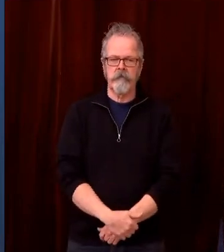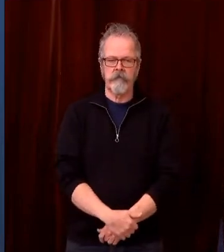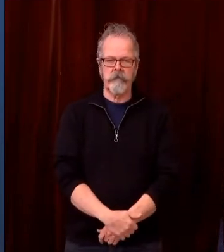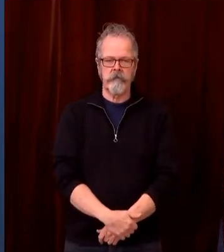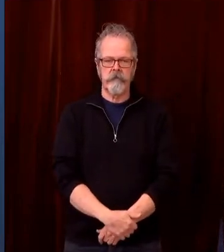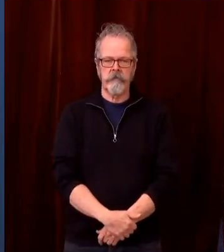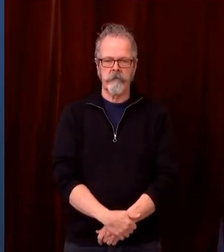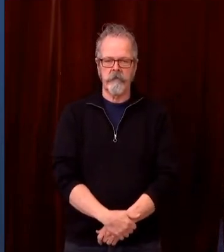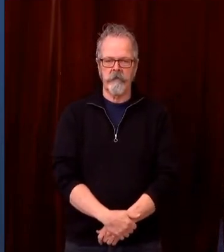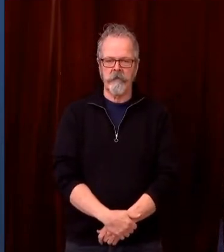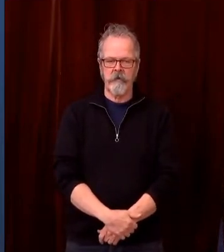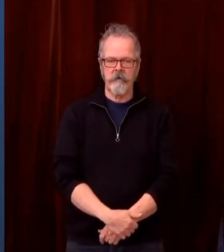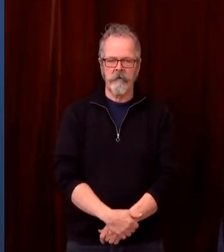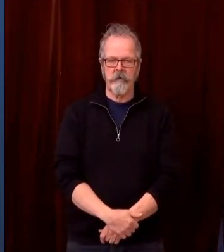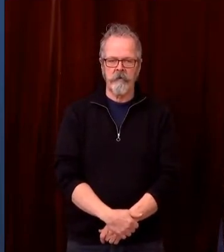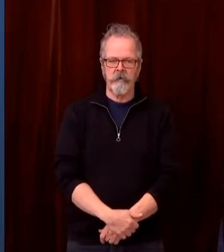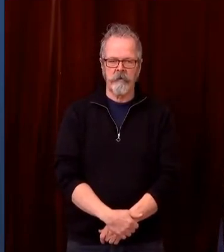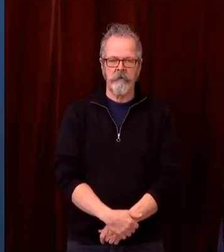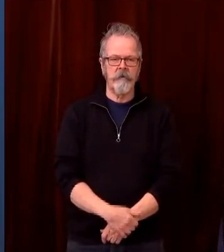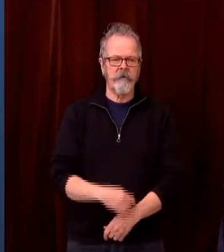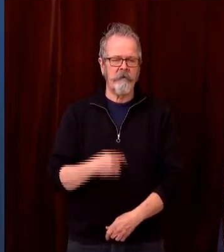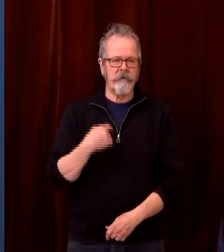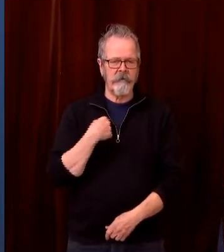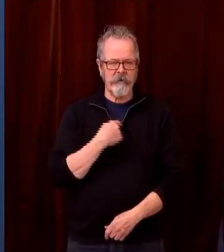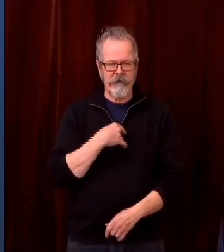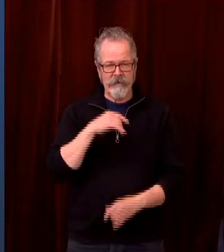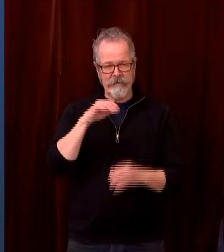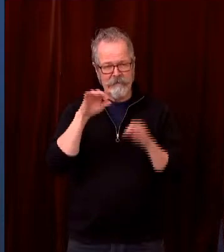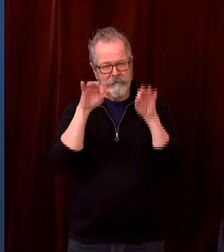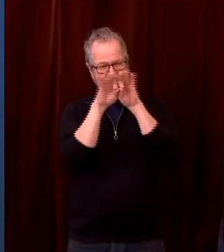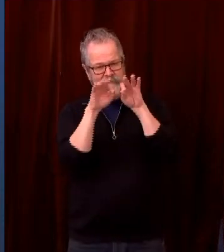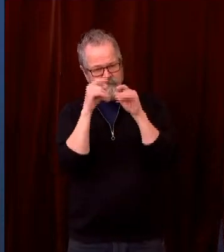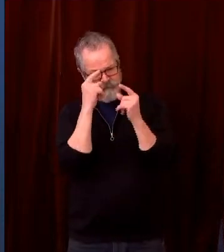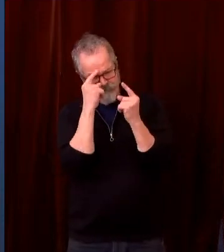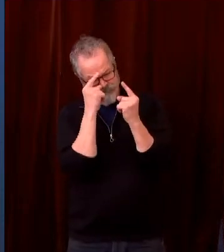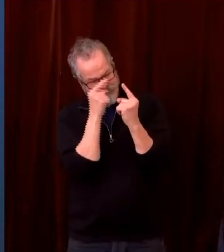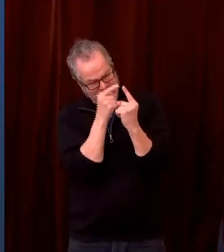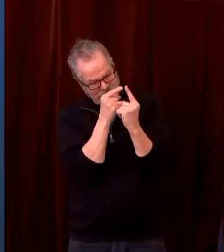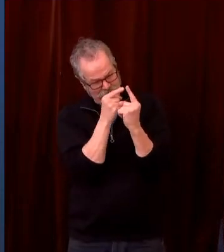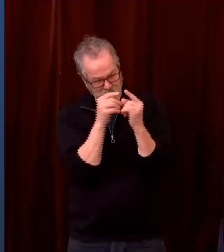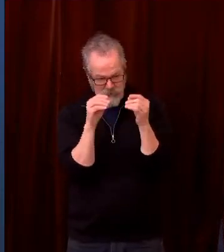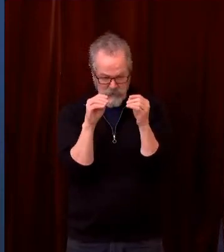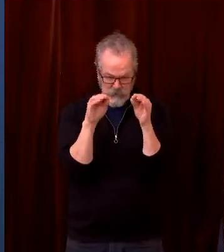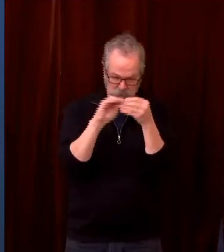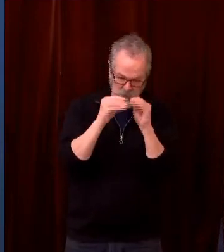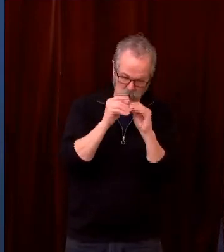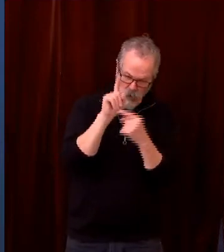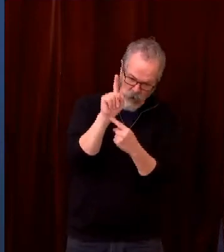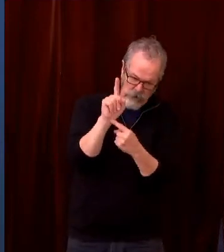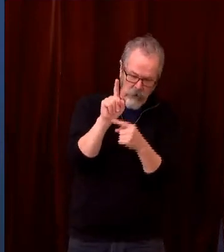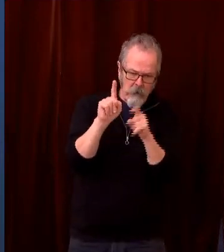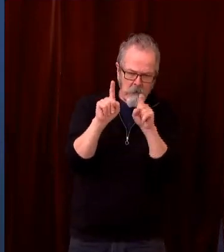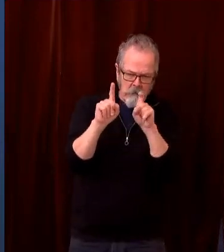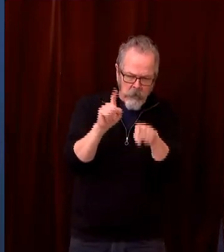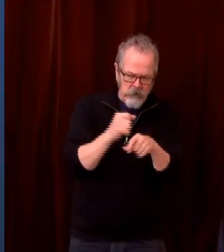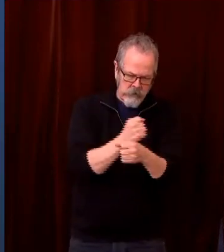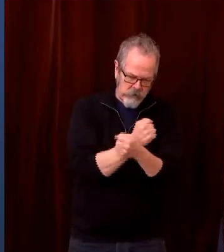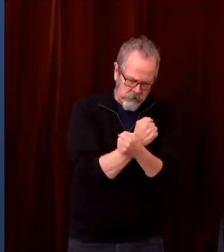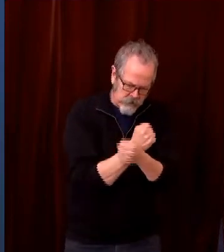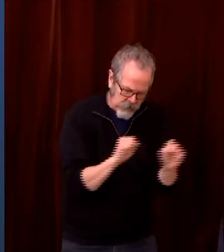the people whose lives actually are in danger. 9 out of 10 of the deceased are over